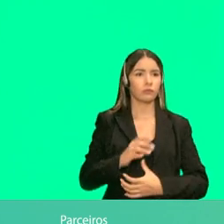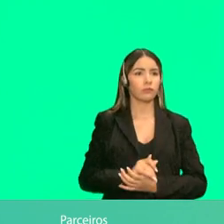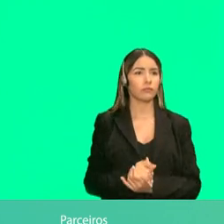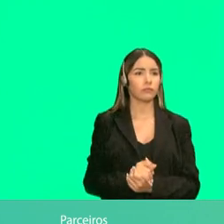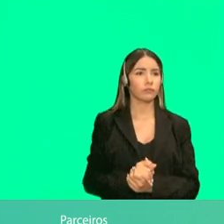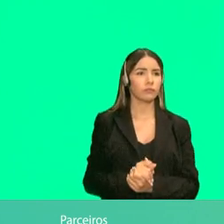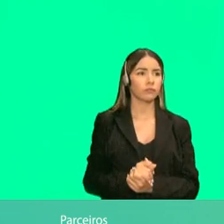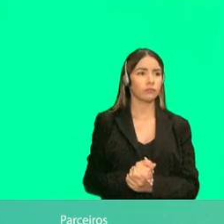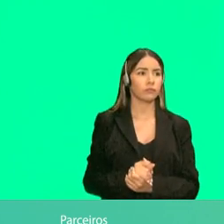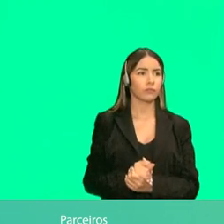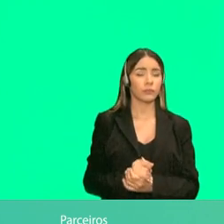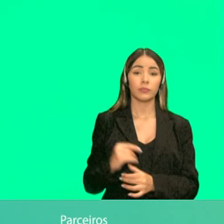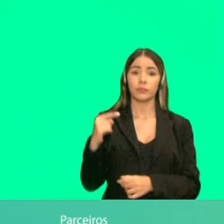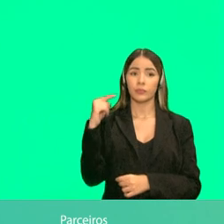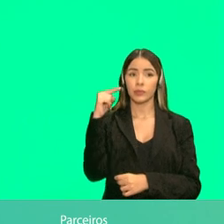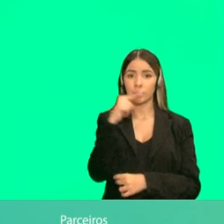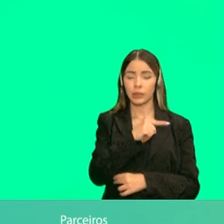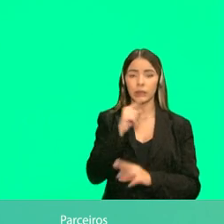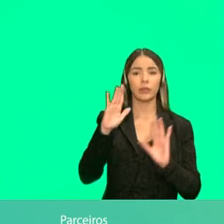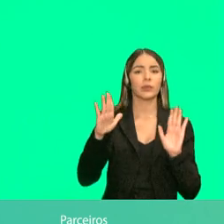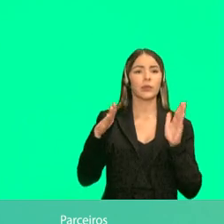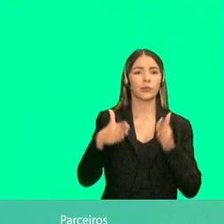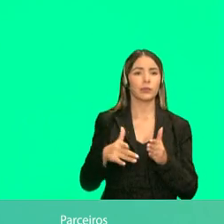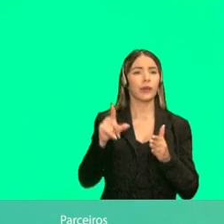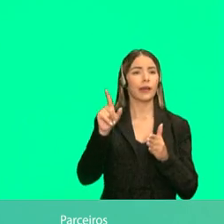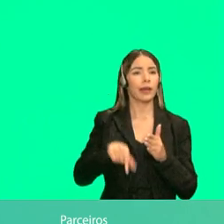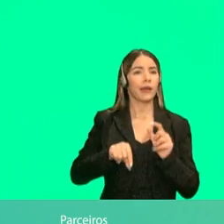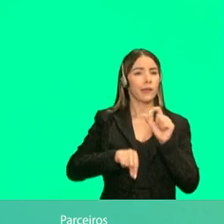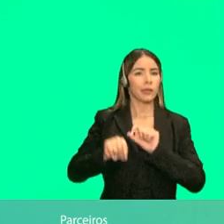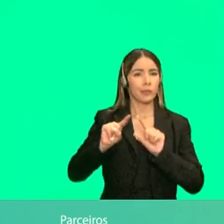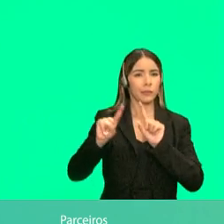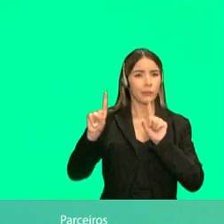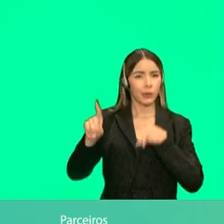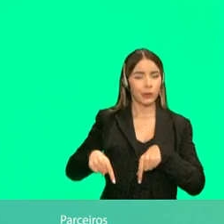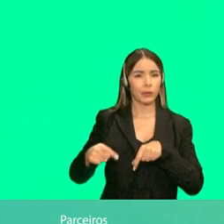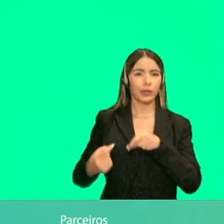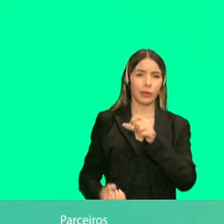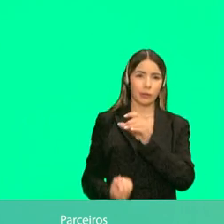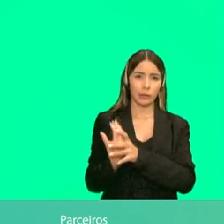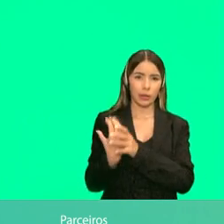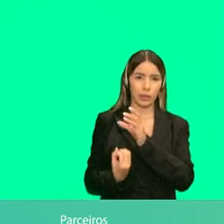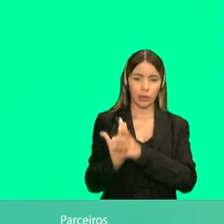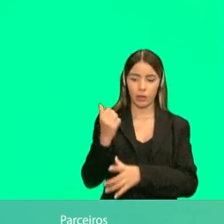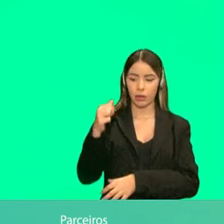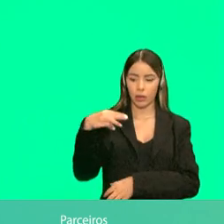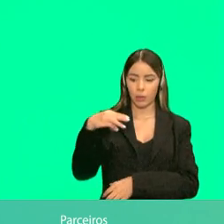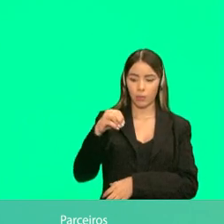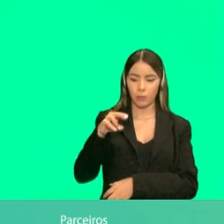We have projects in Europe under development for blue ammonia.